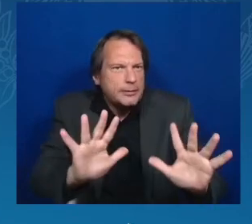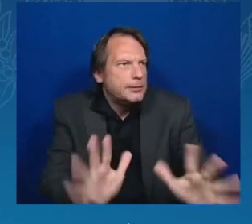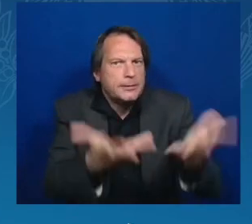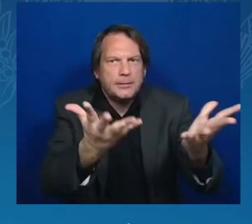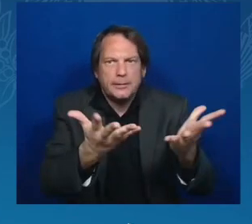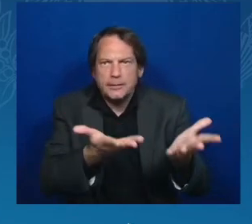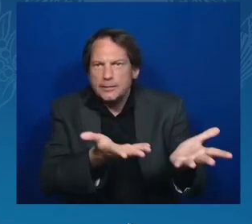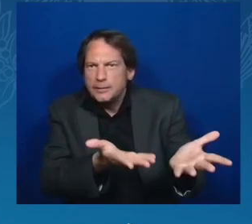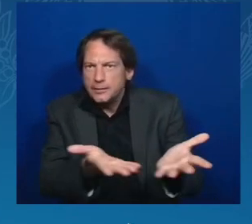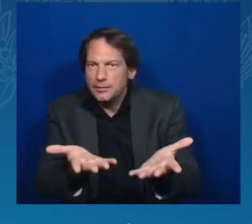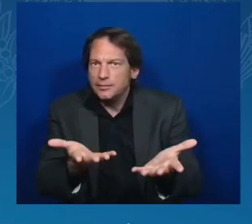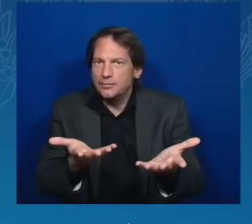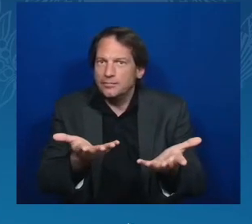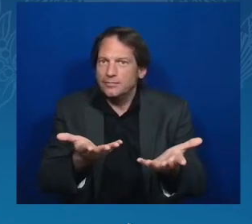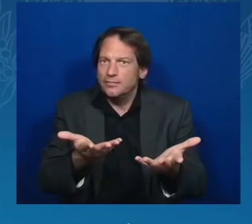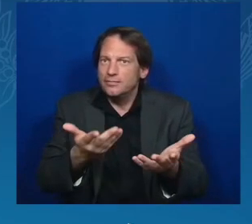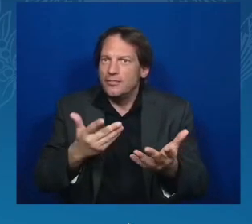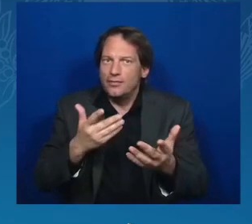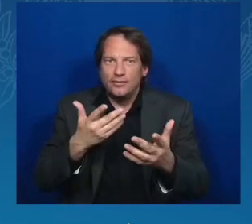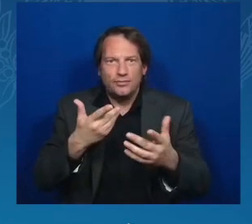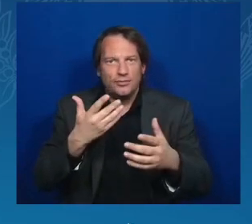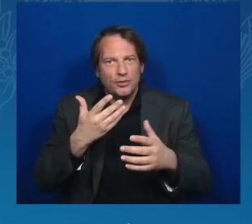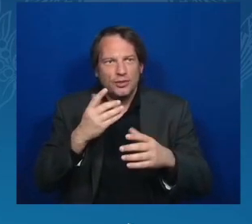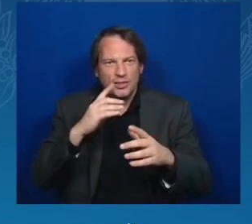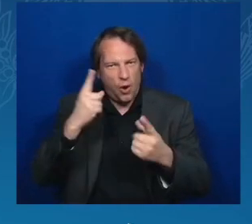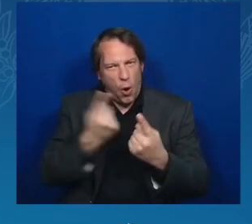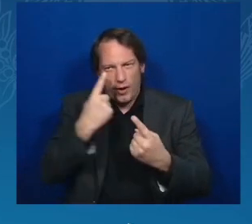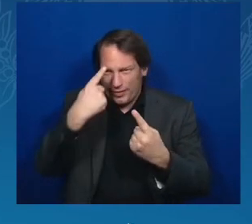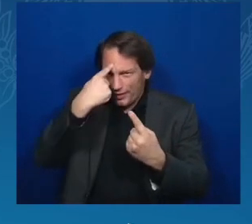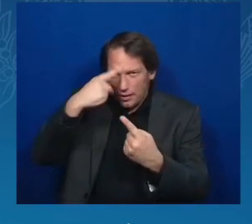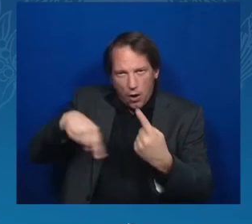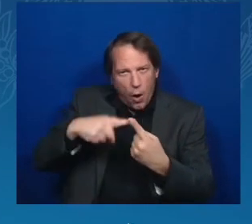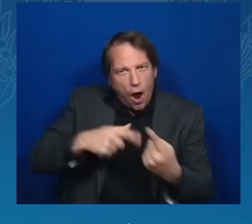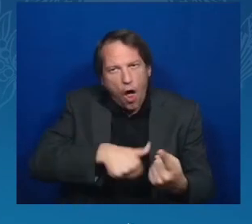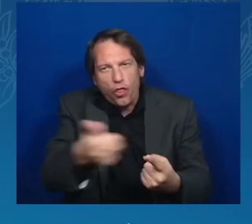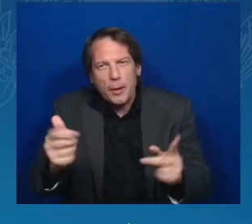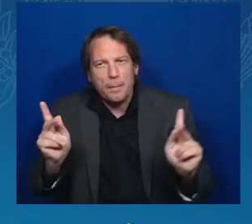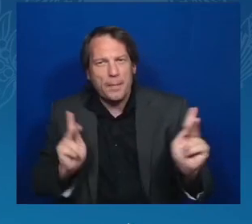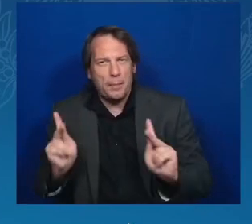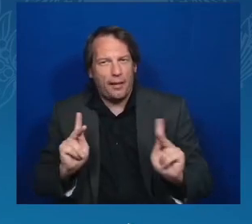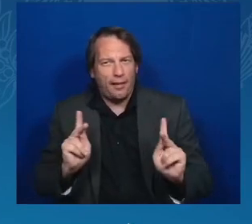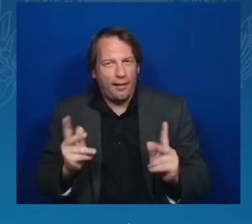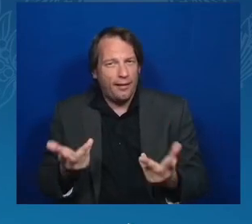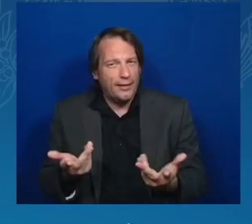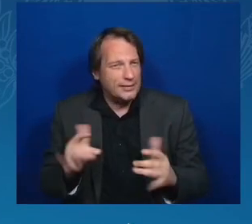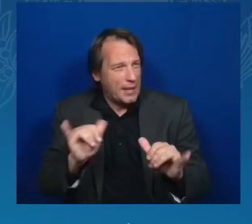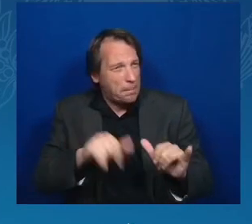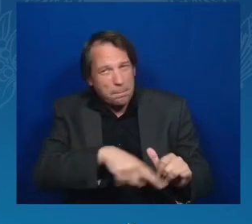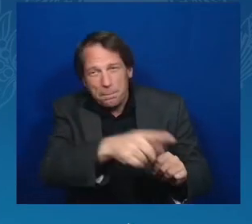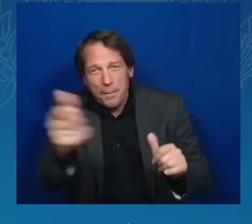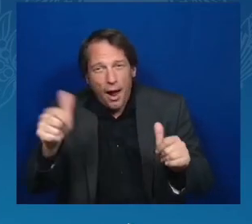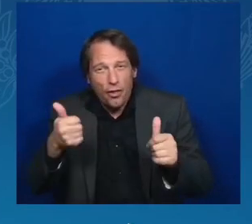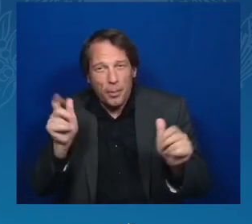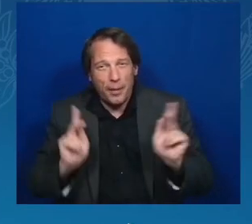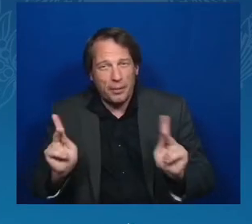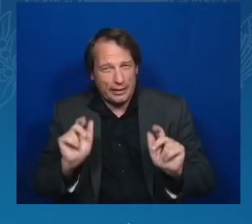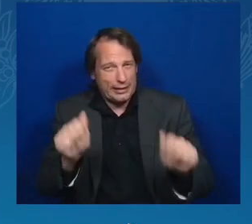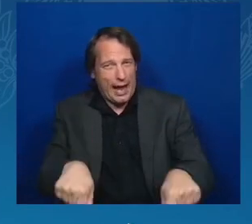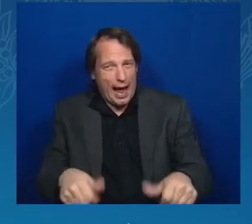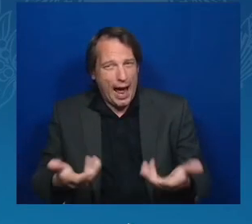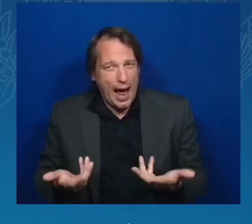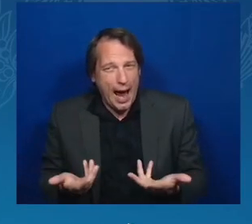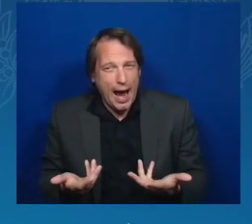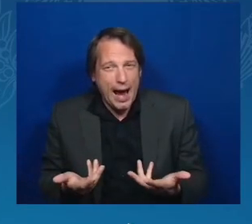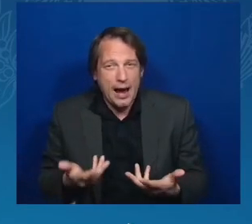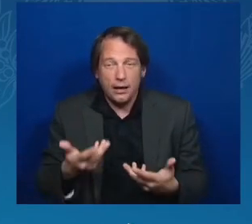anyone can do. I think about our teachers who have the calling to teach other people's